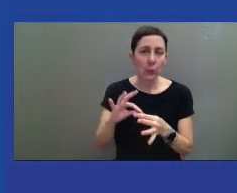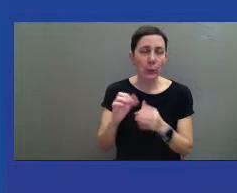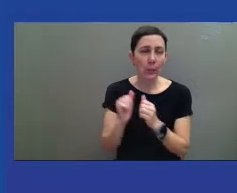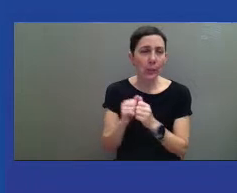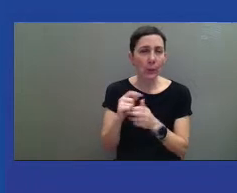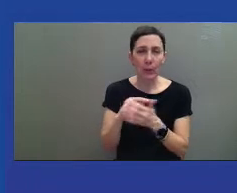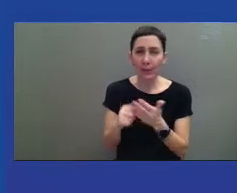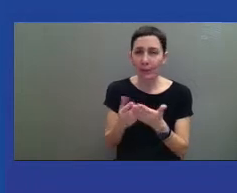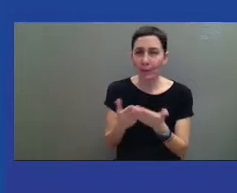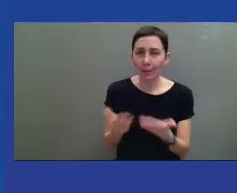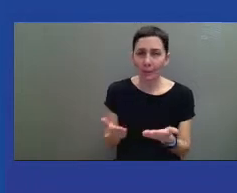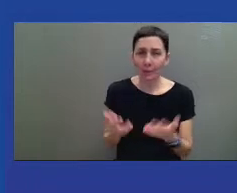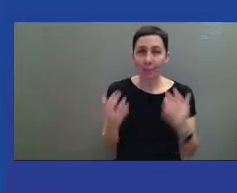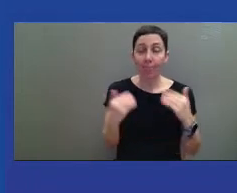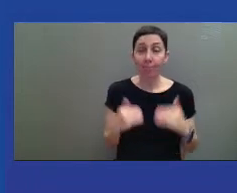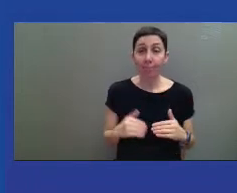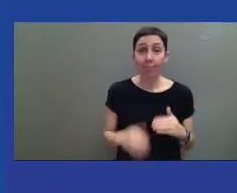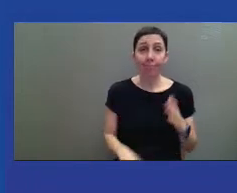slide.